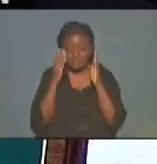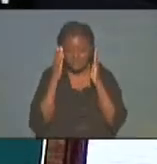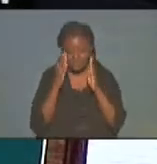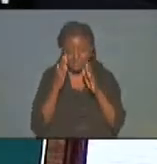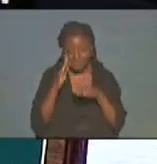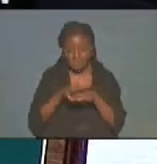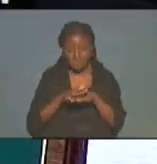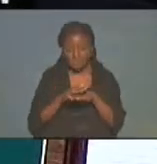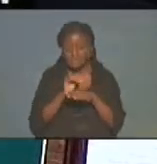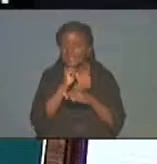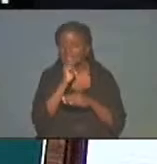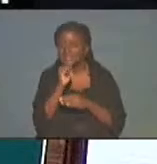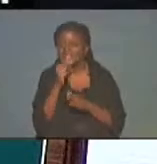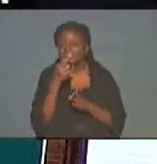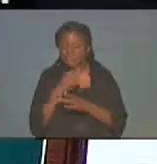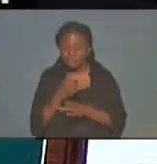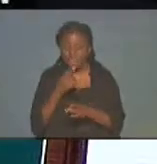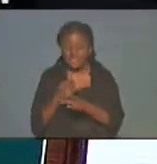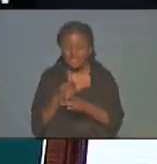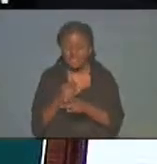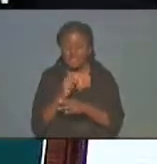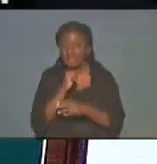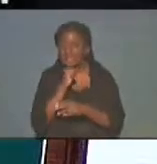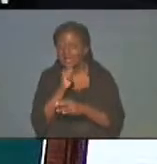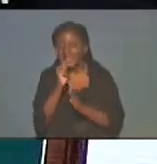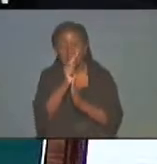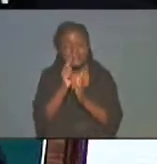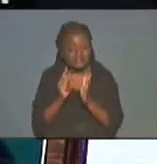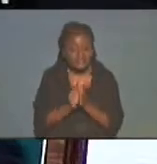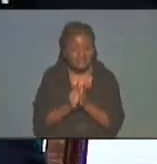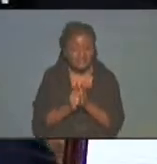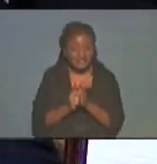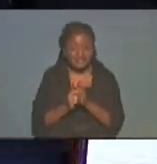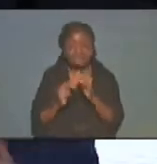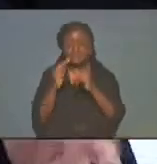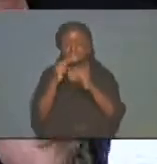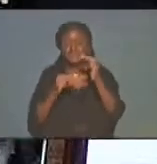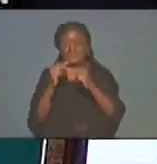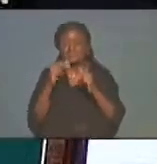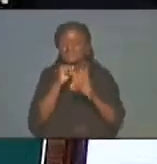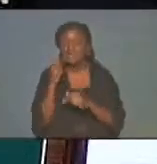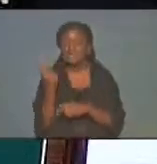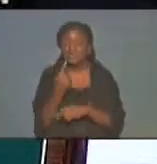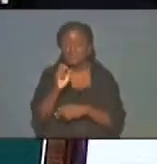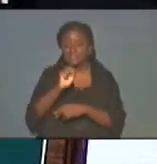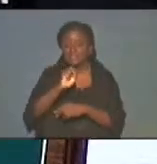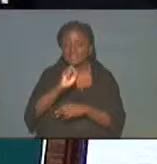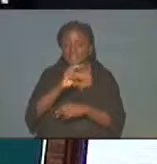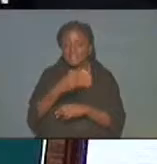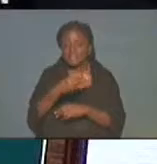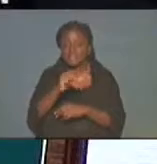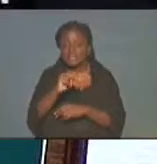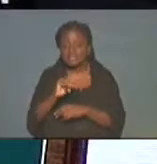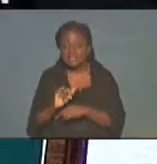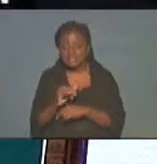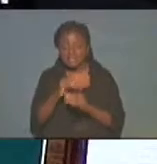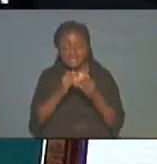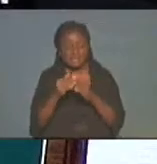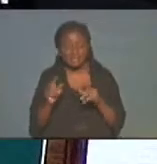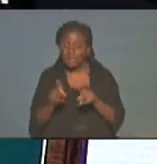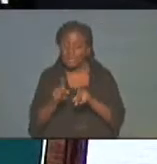unpermitted structures, not only in the shantytowns, but also downtown Nassau, in